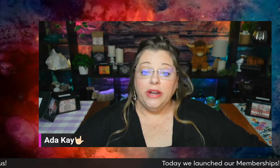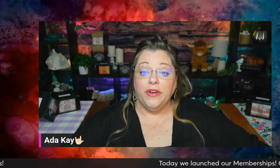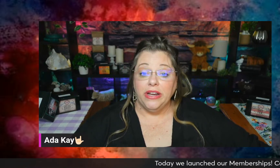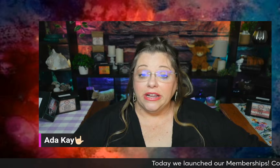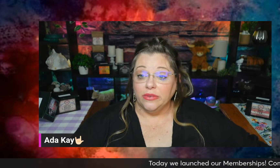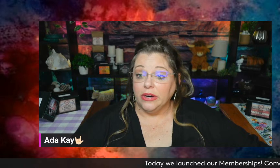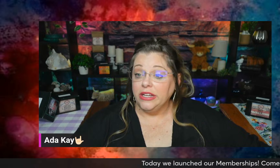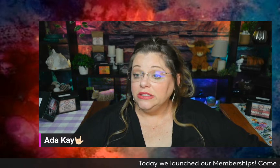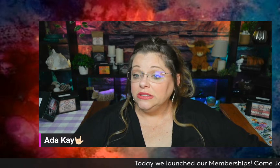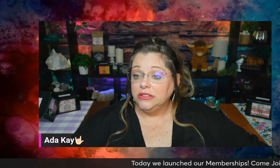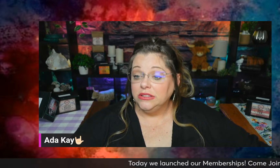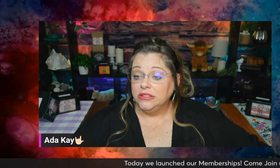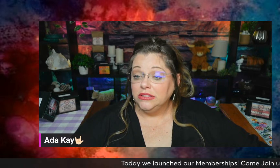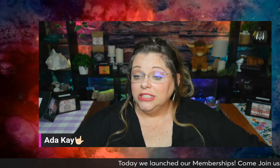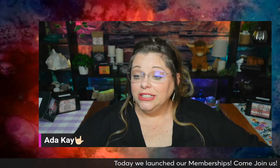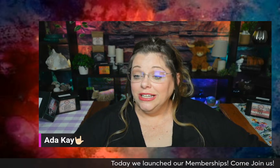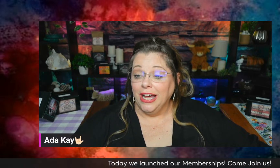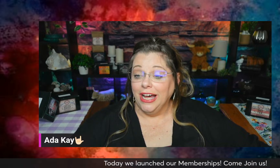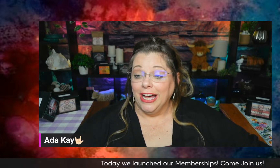Hard way to find out, right?